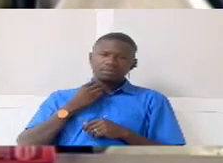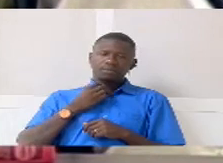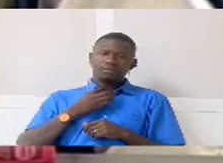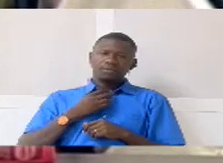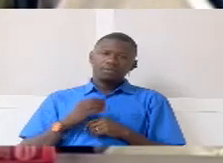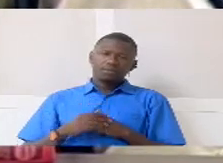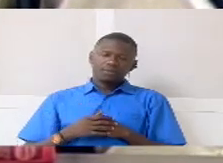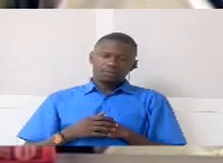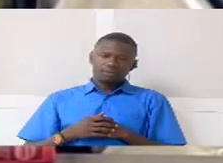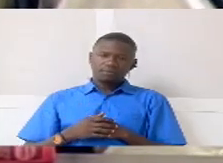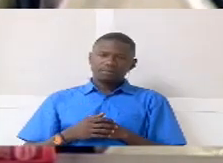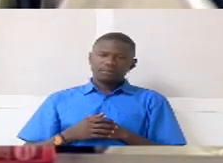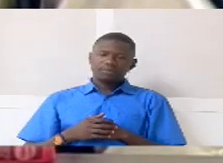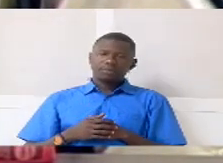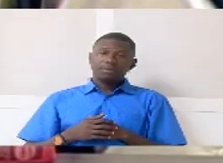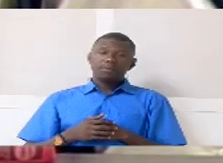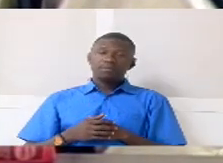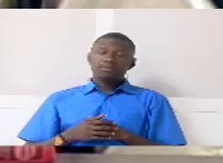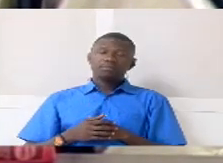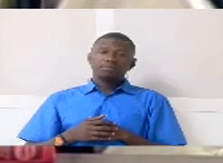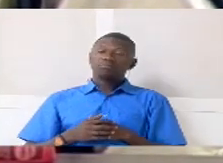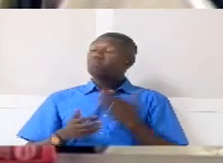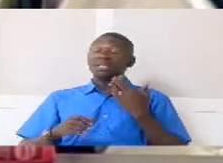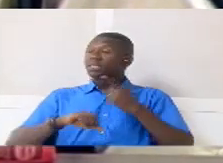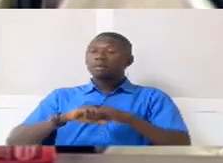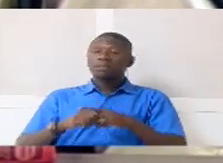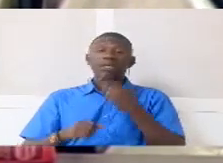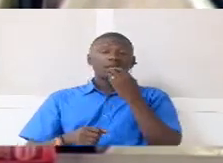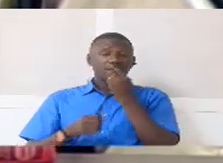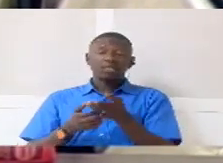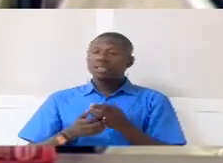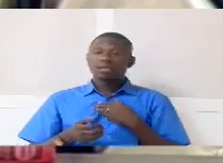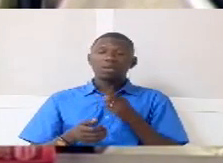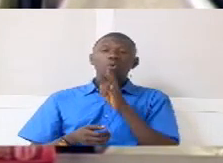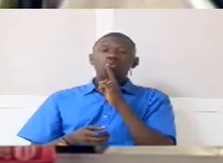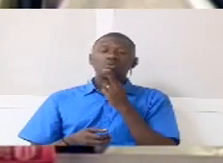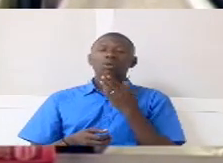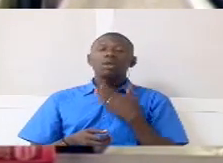ikafu ebo sana NIA le. Mostly they would say that they come from the NIA.